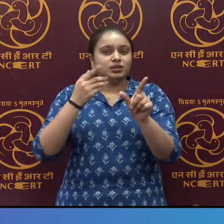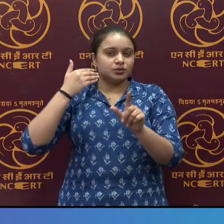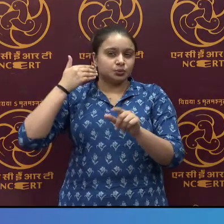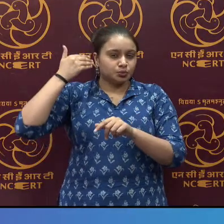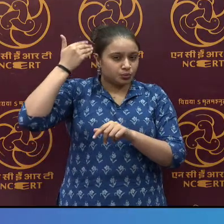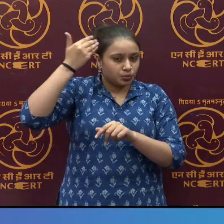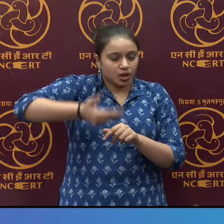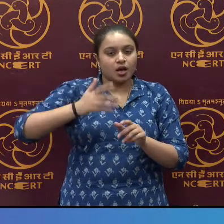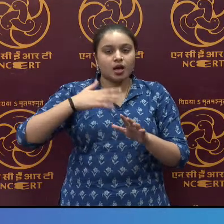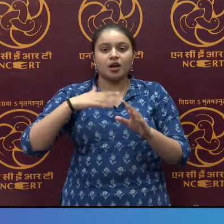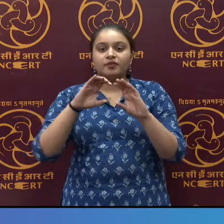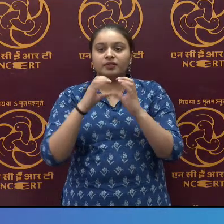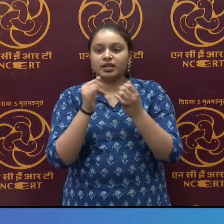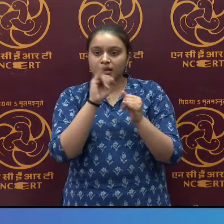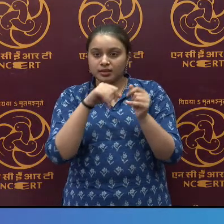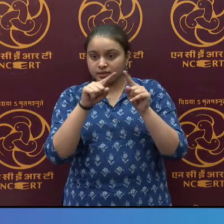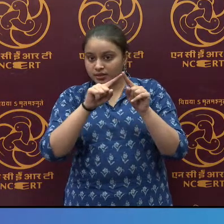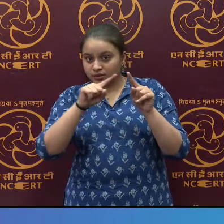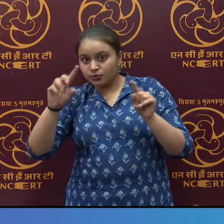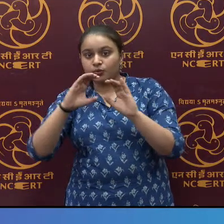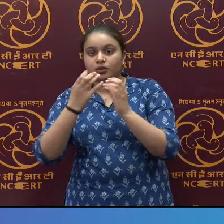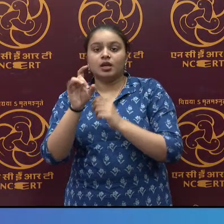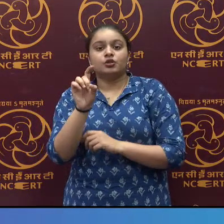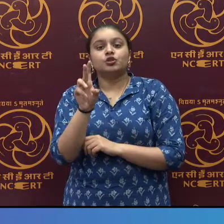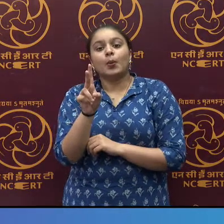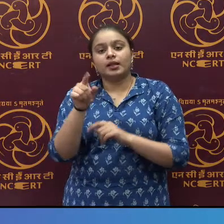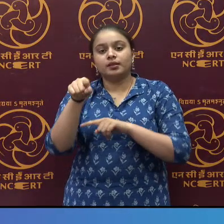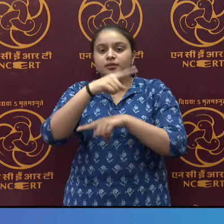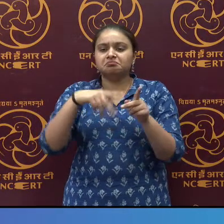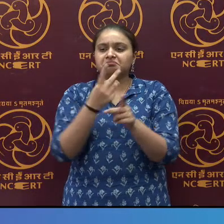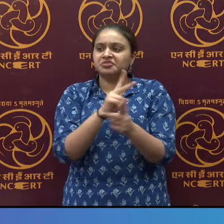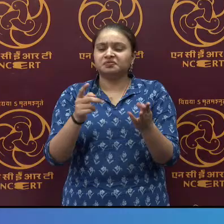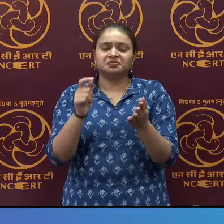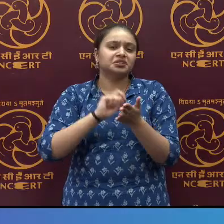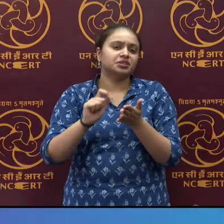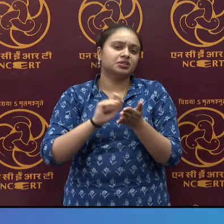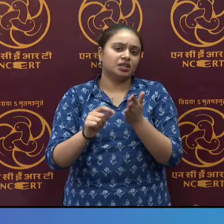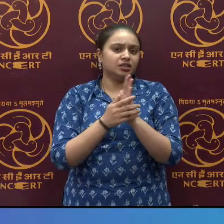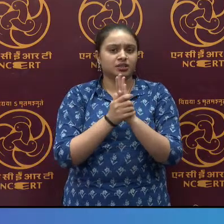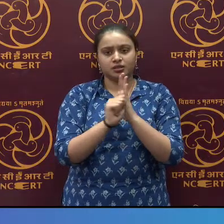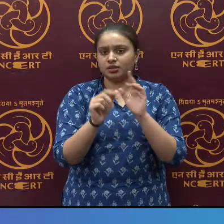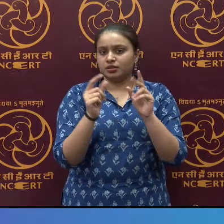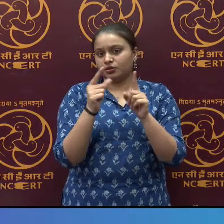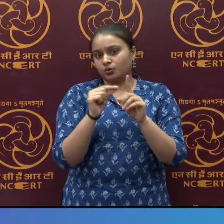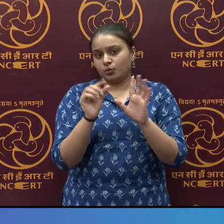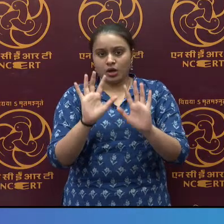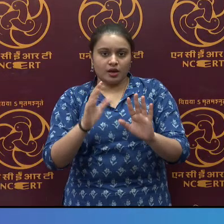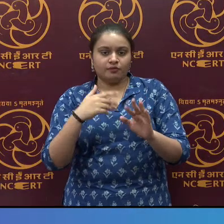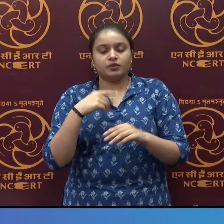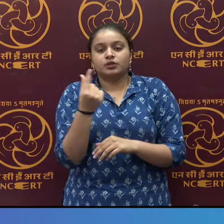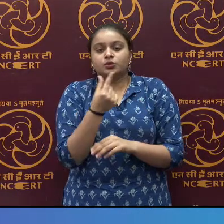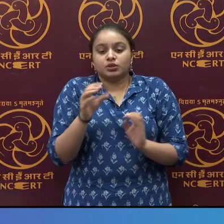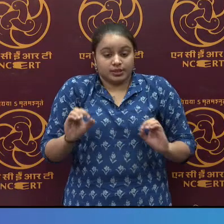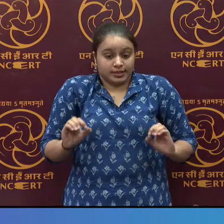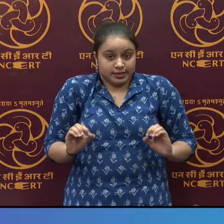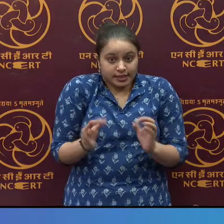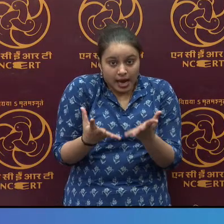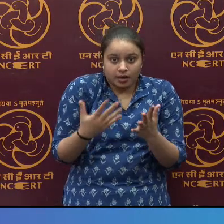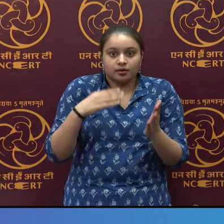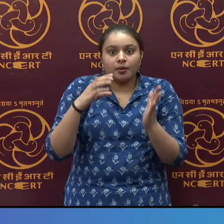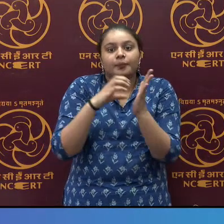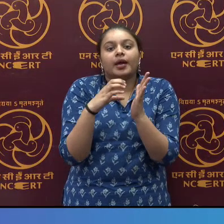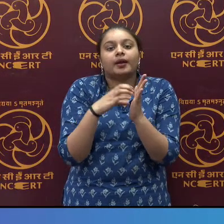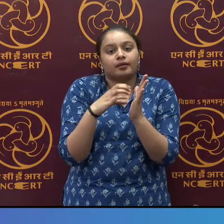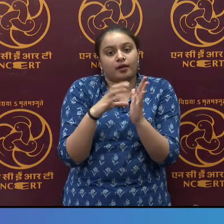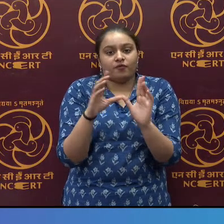are coming up from class 6 to 12th, you are doing a lot of writing skills. And usually when we start with paragraph